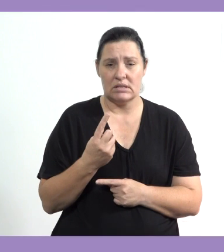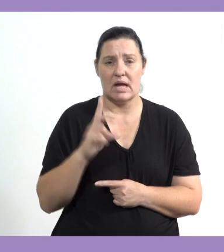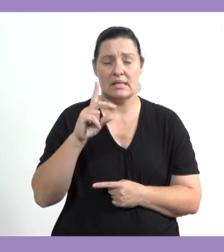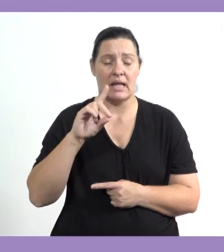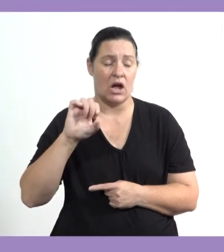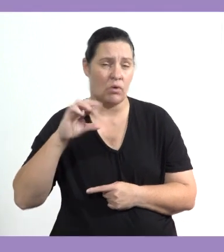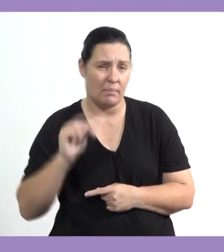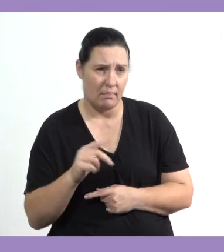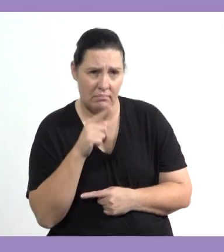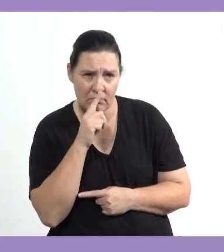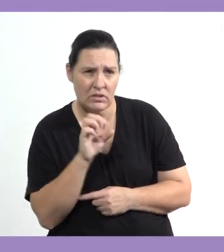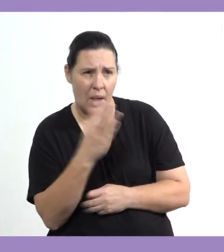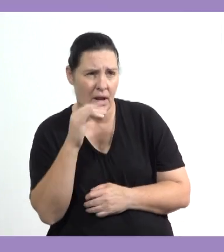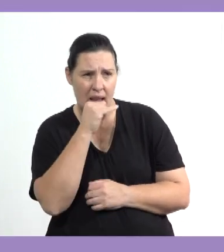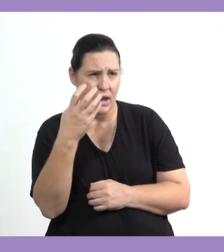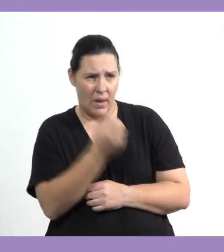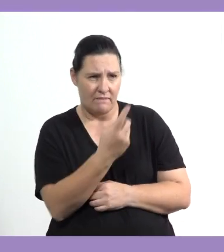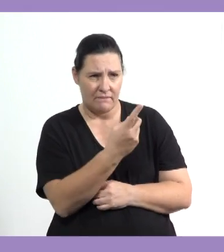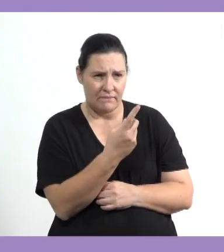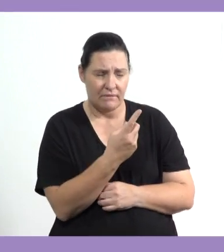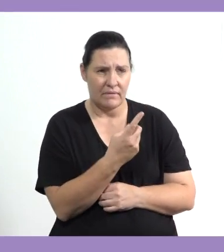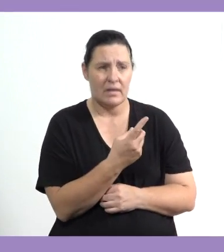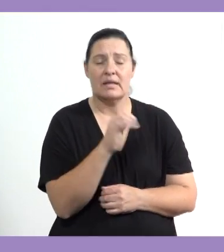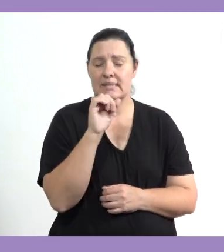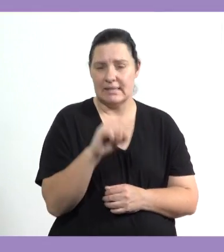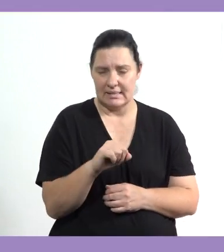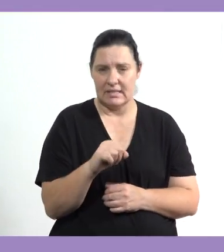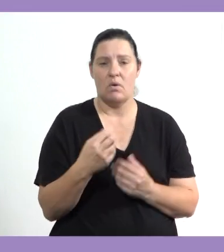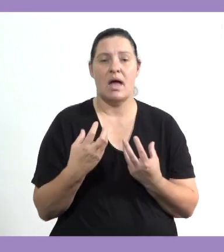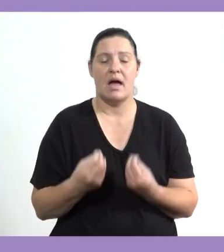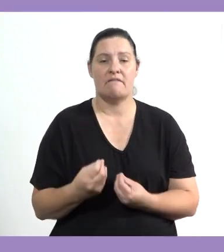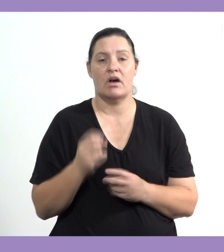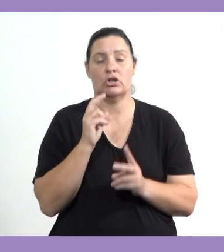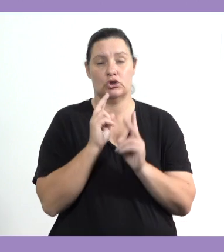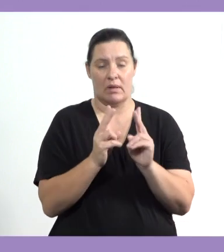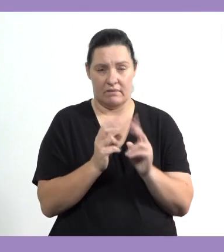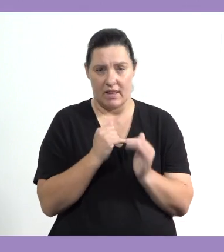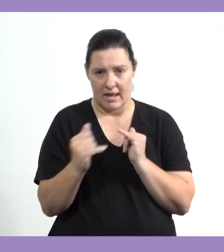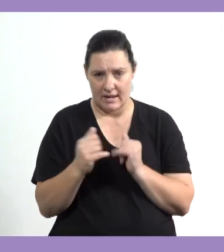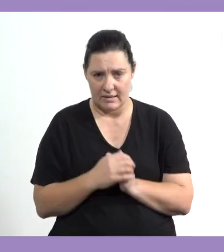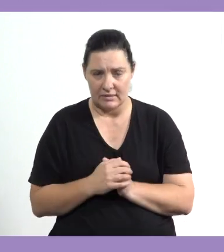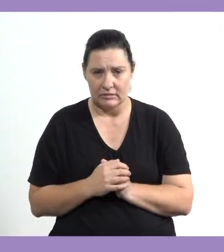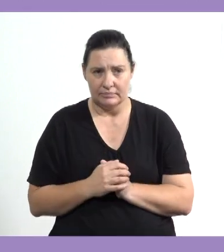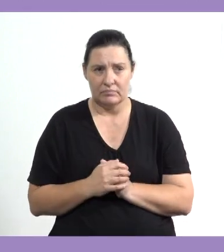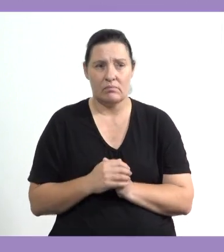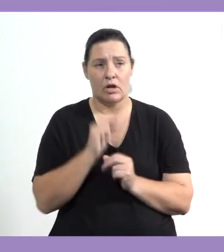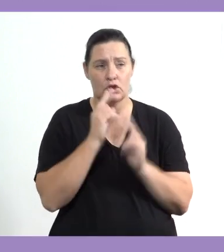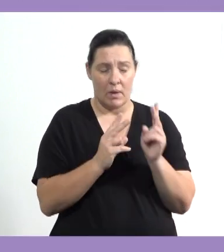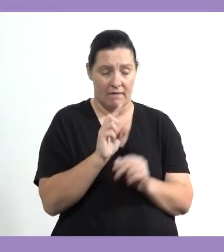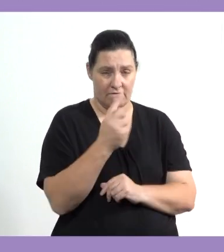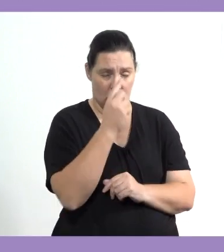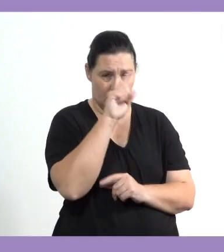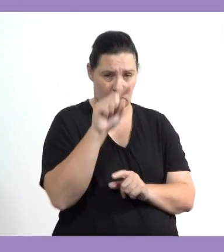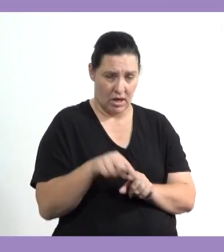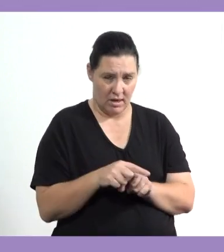diagram, and if you count the lines there, how many lines do you have? Yes, you have 12 lines. So 12 lines